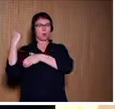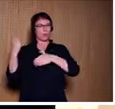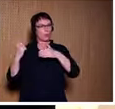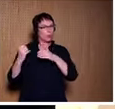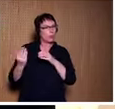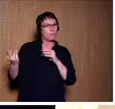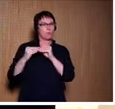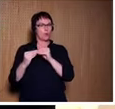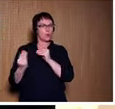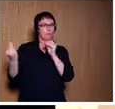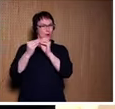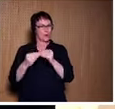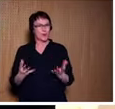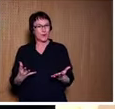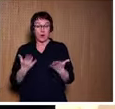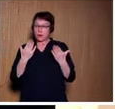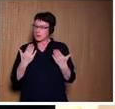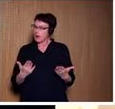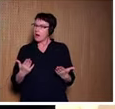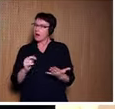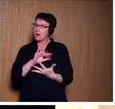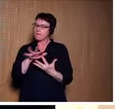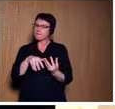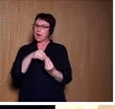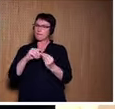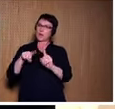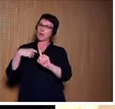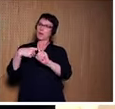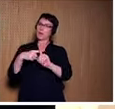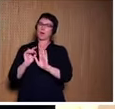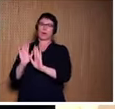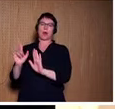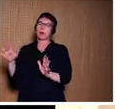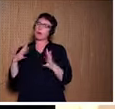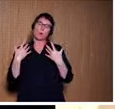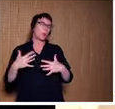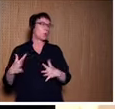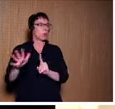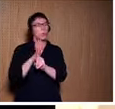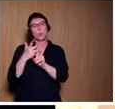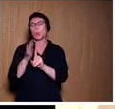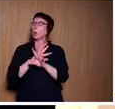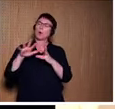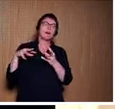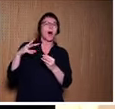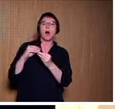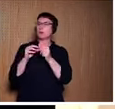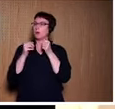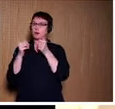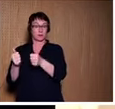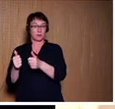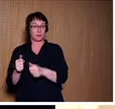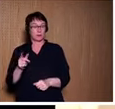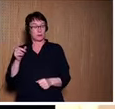But pro-family groups are not only working to block and erode policies relating